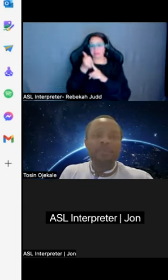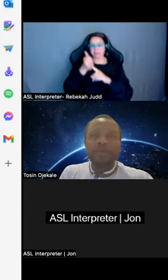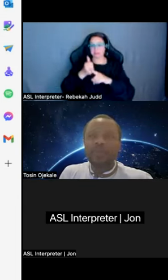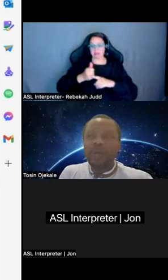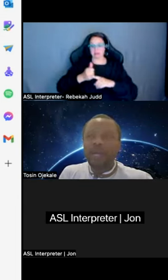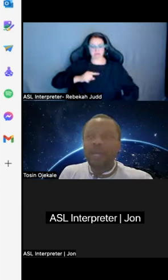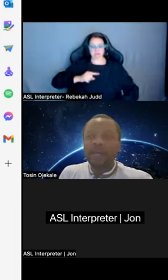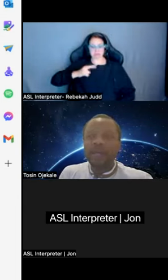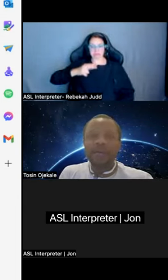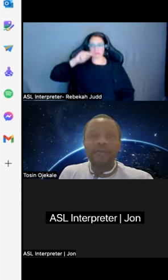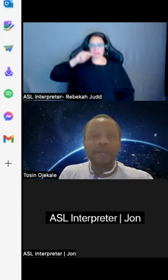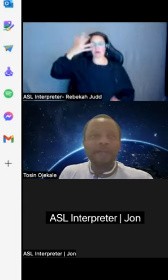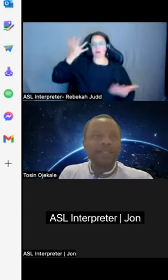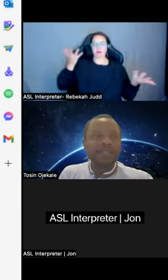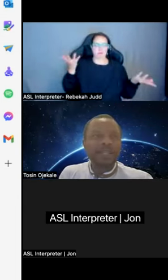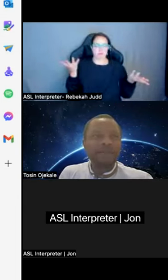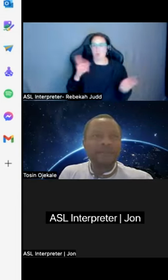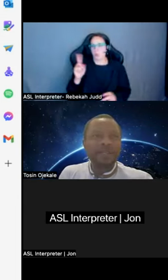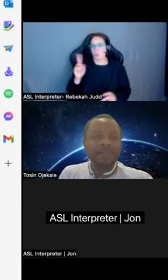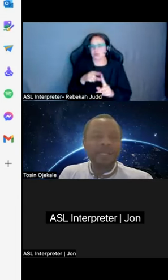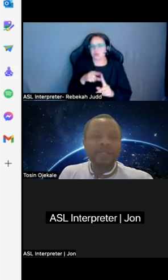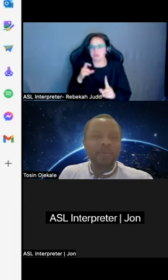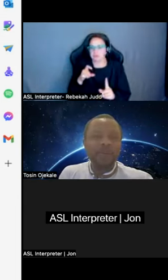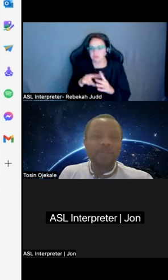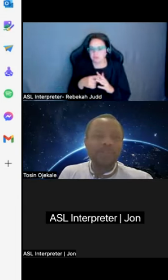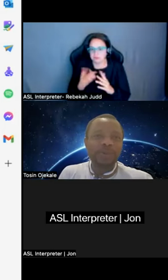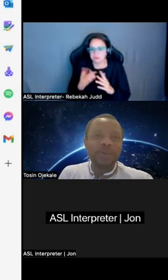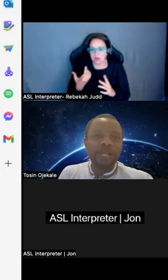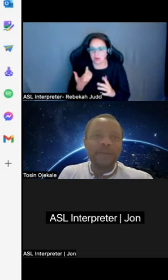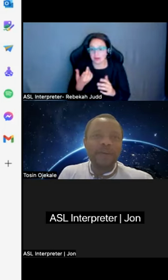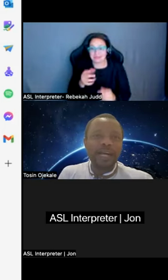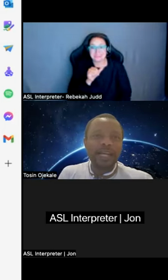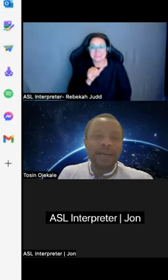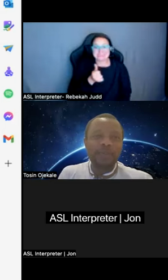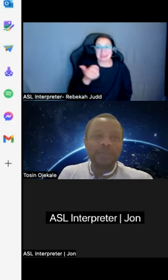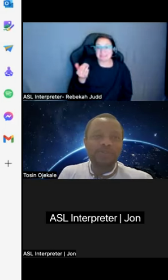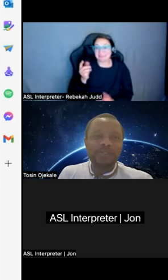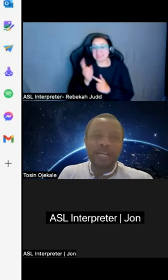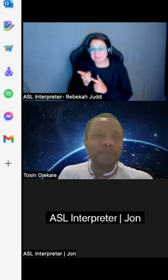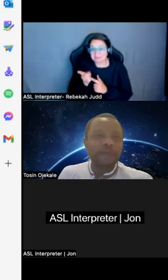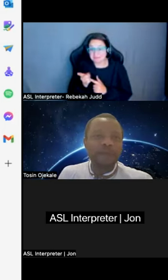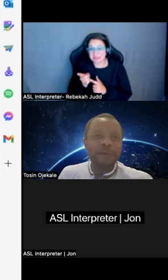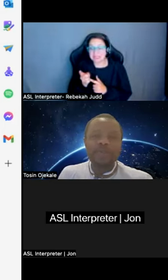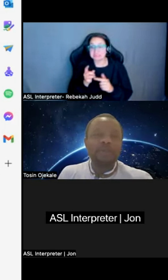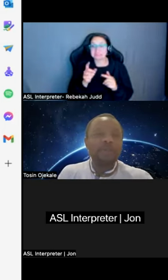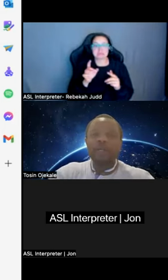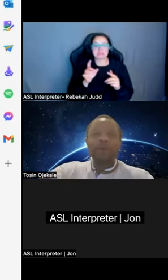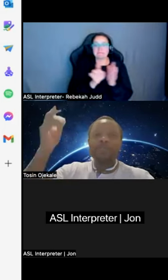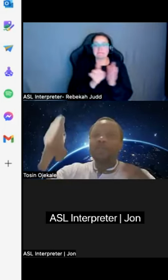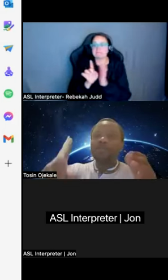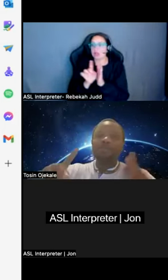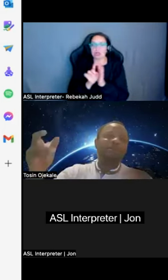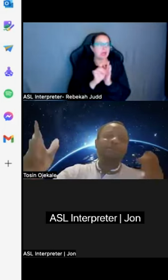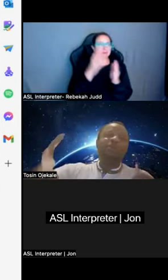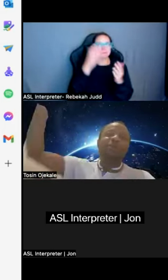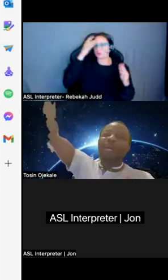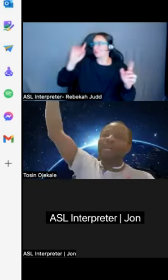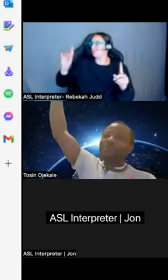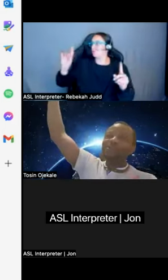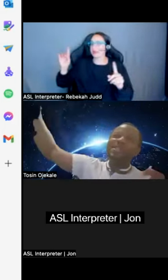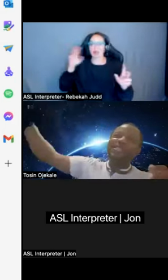in a building where for the first 10, 15 minutes, nobody was sure where the fire alarm was triggered from. So everybody was done. People